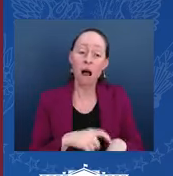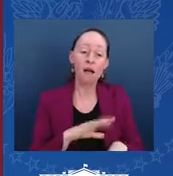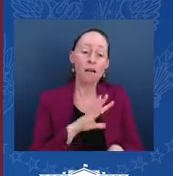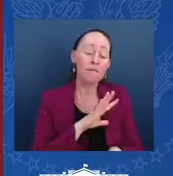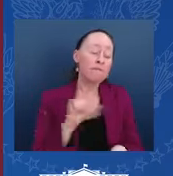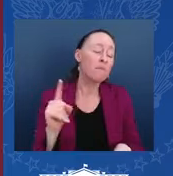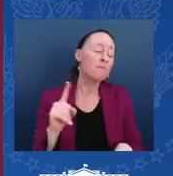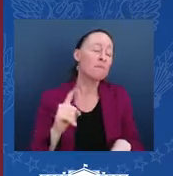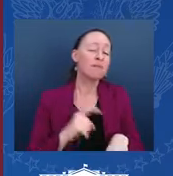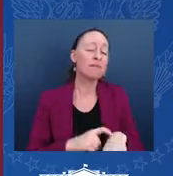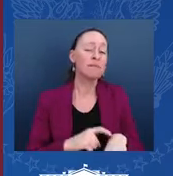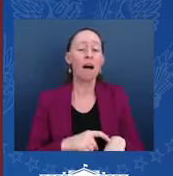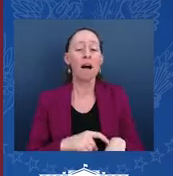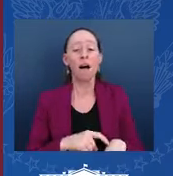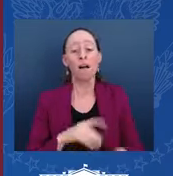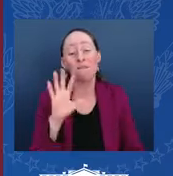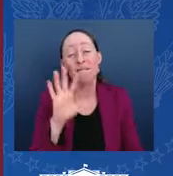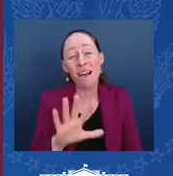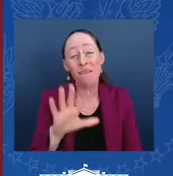51 times!